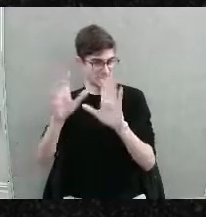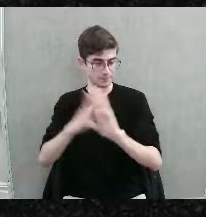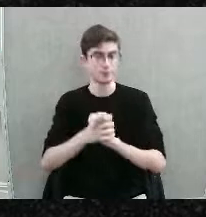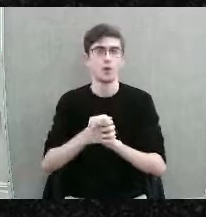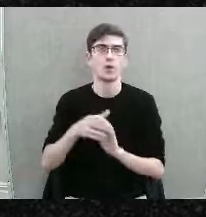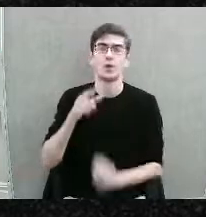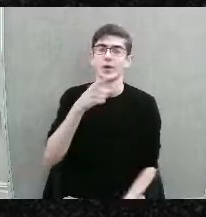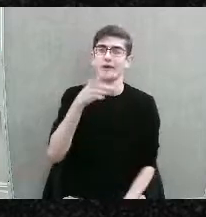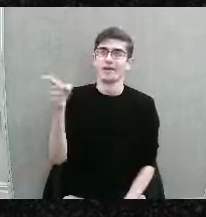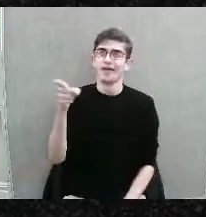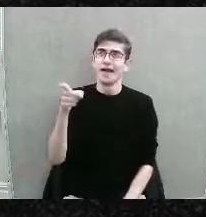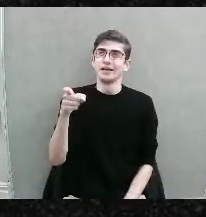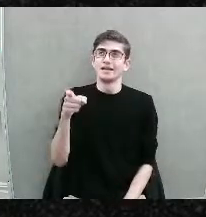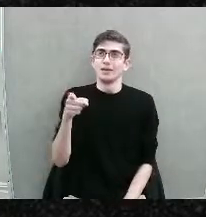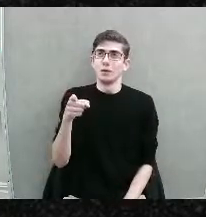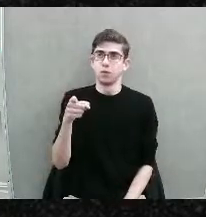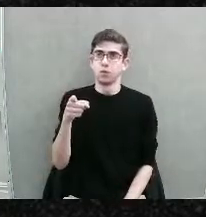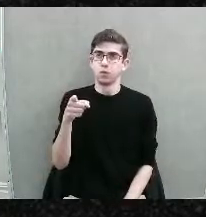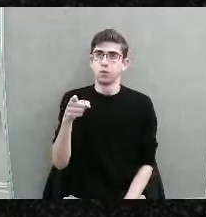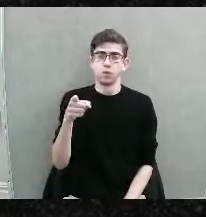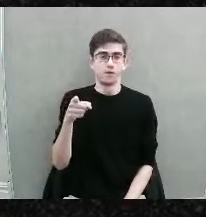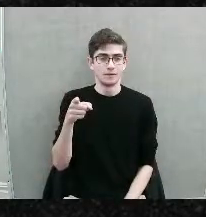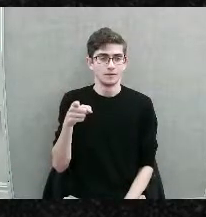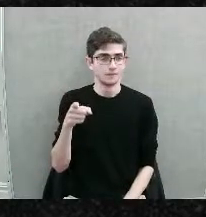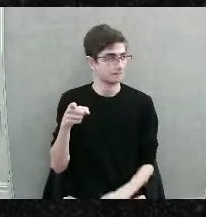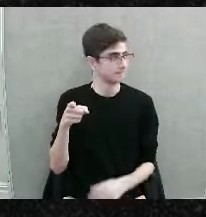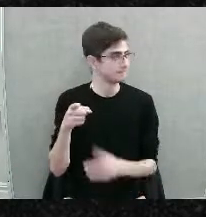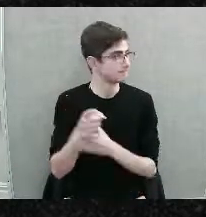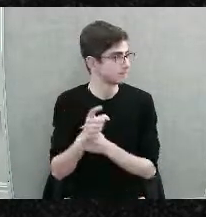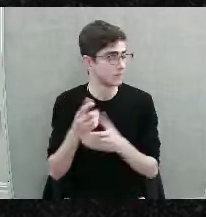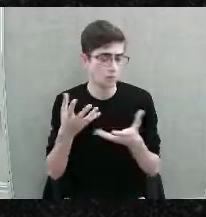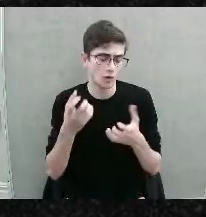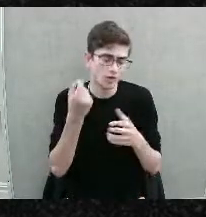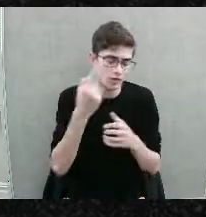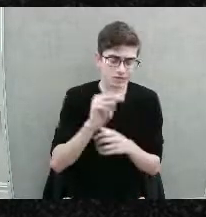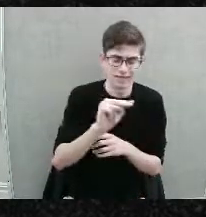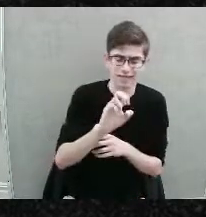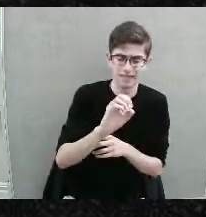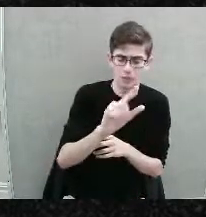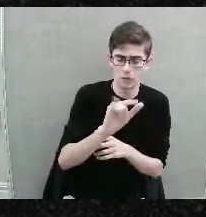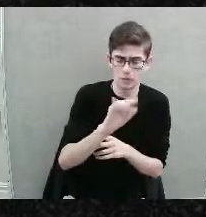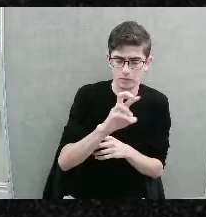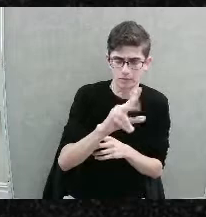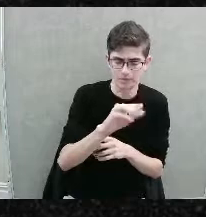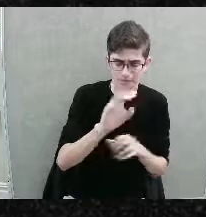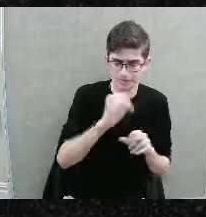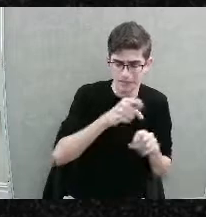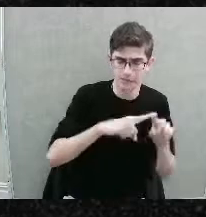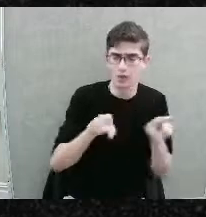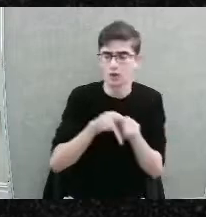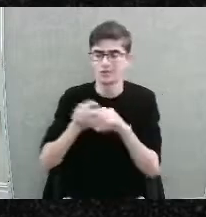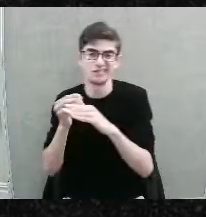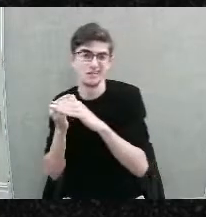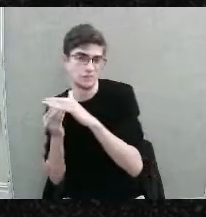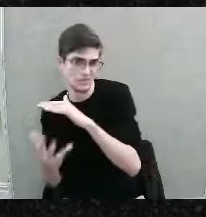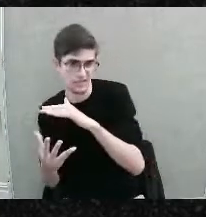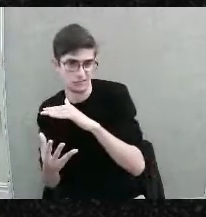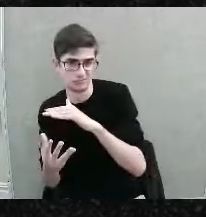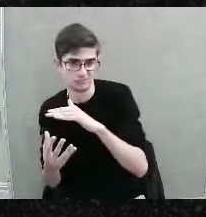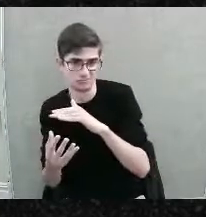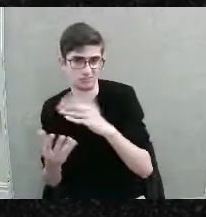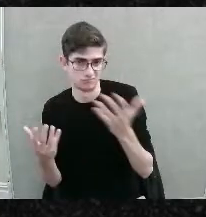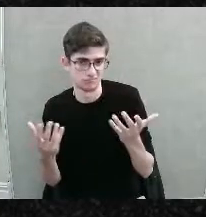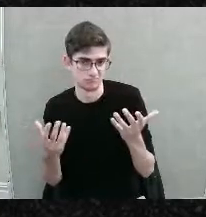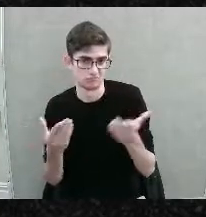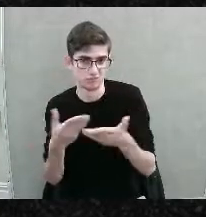what we're trying to do here, right, is not only understand neoliberalism, but understand its implications with the things